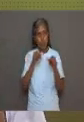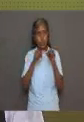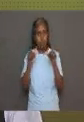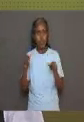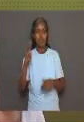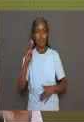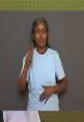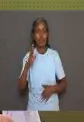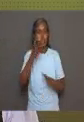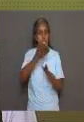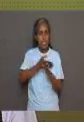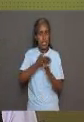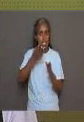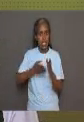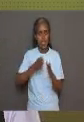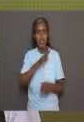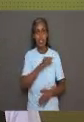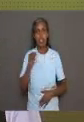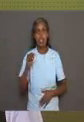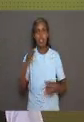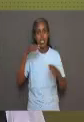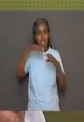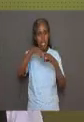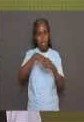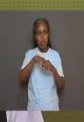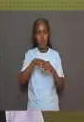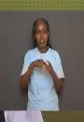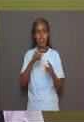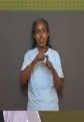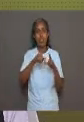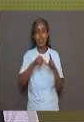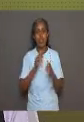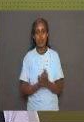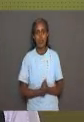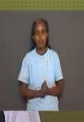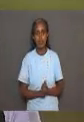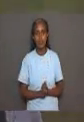know the measure of two sides and the included angle.